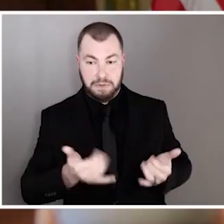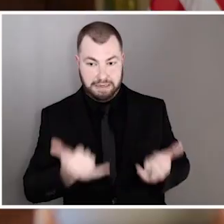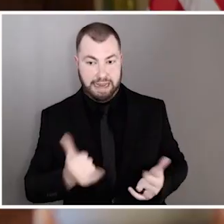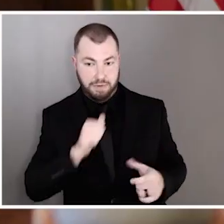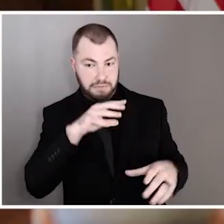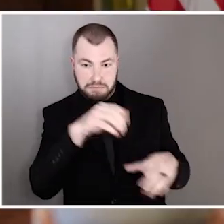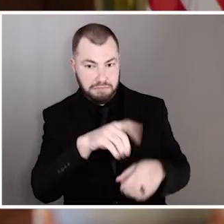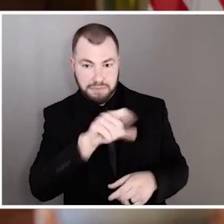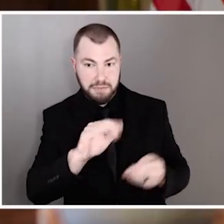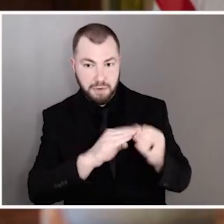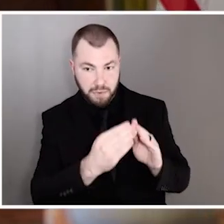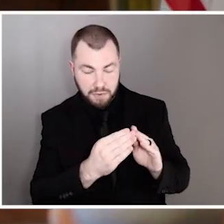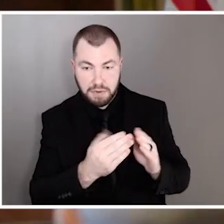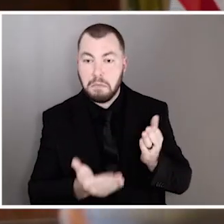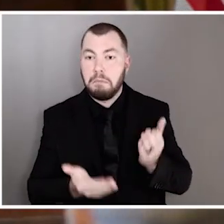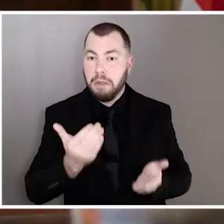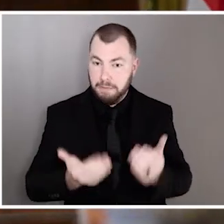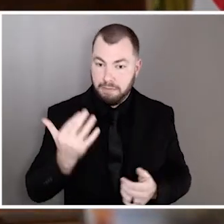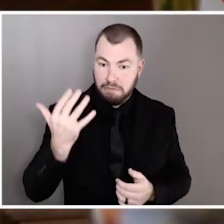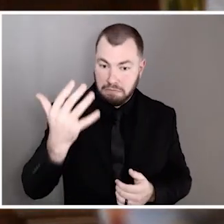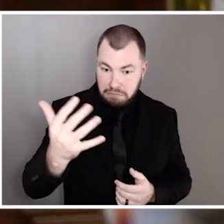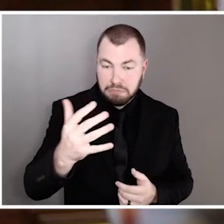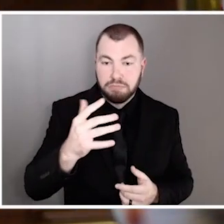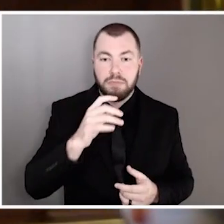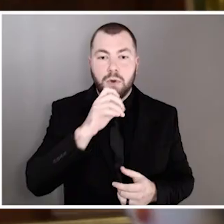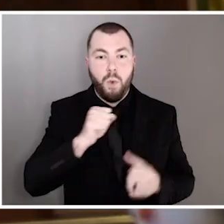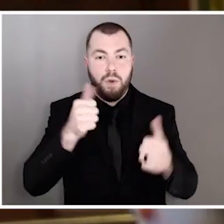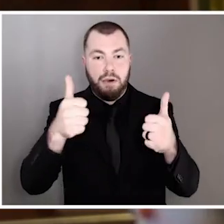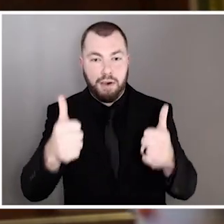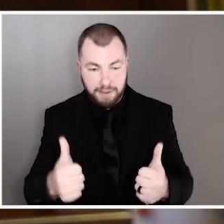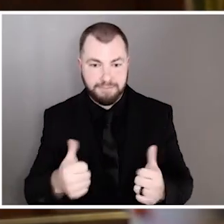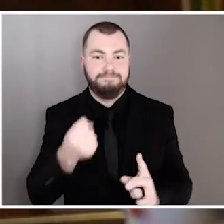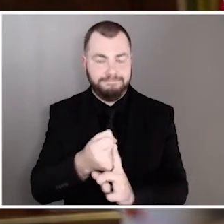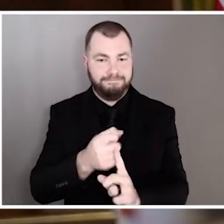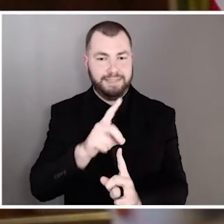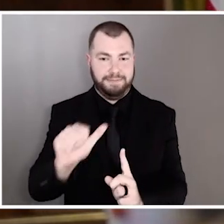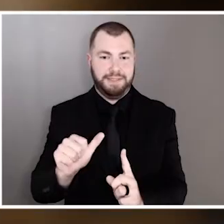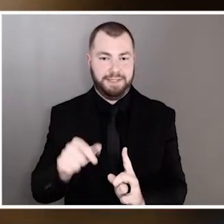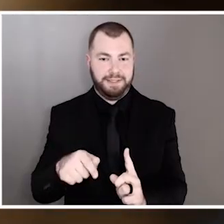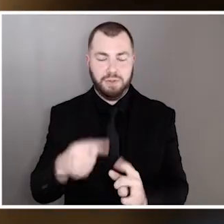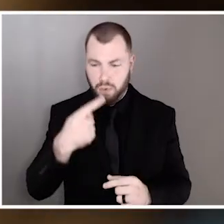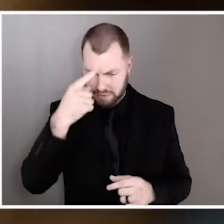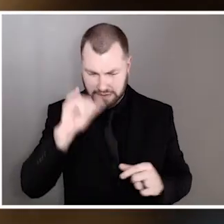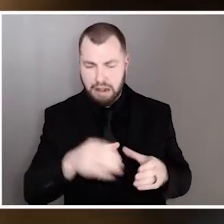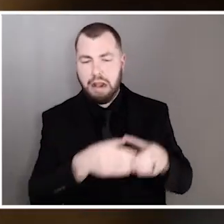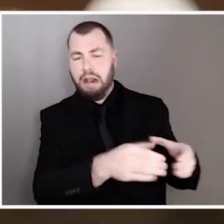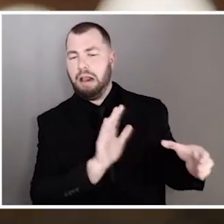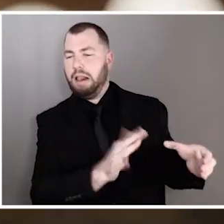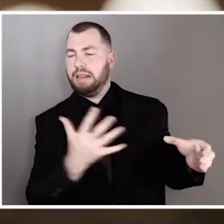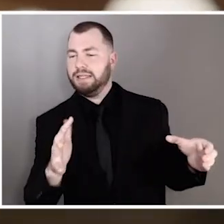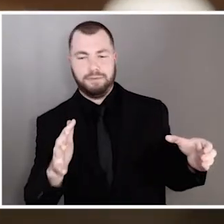the disability community today may well, as a matter of fact, likely will age into disability. And so this is something that